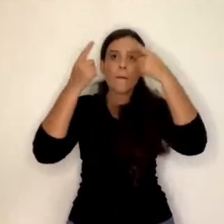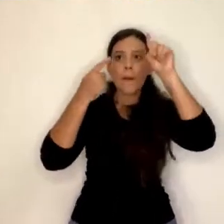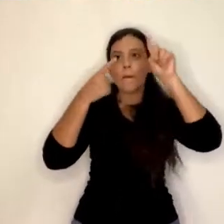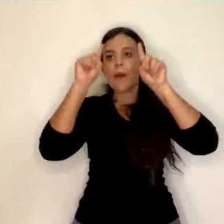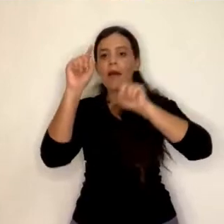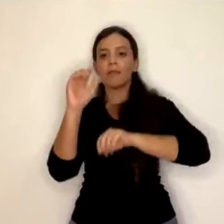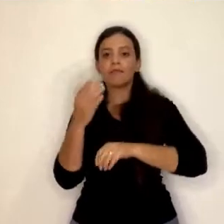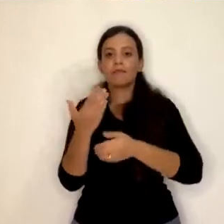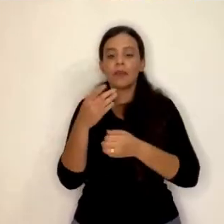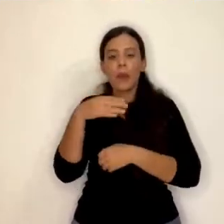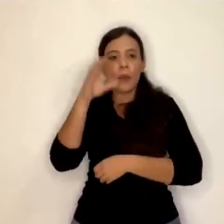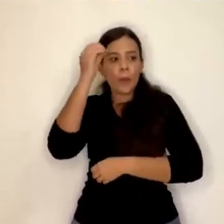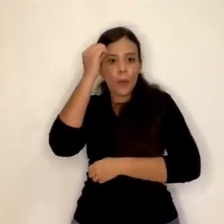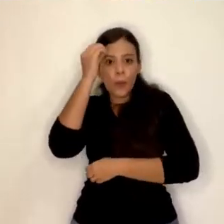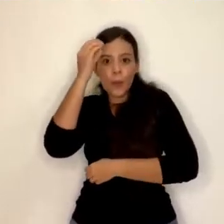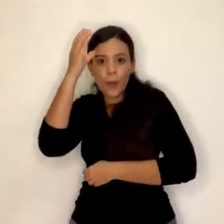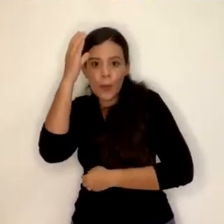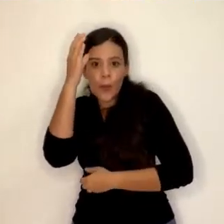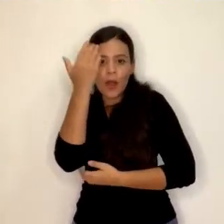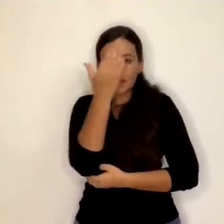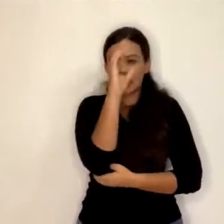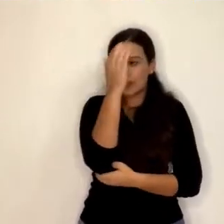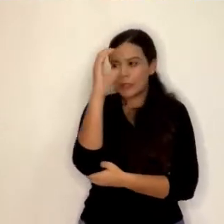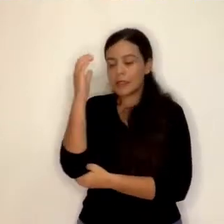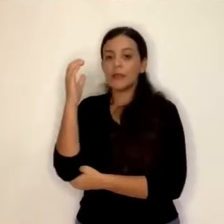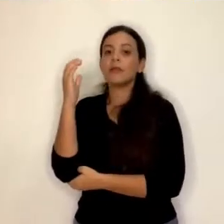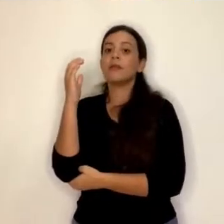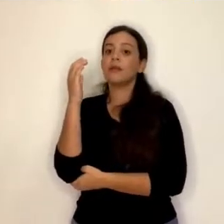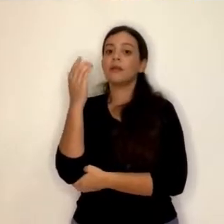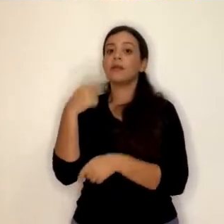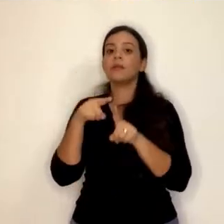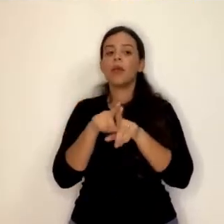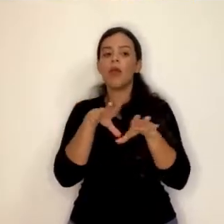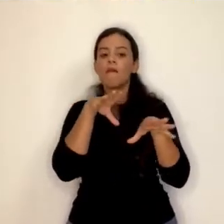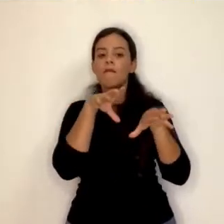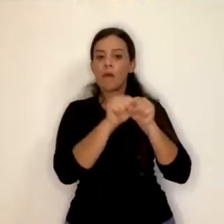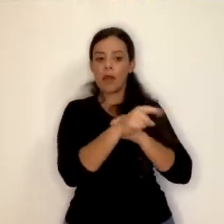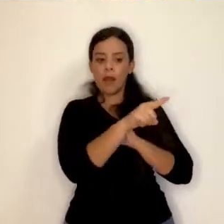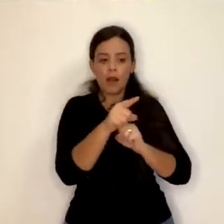and reinventing scientific and humanistic